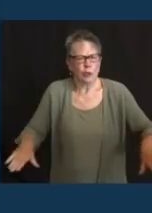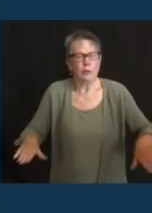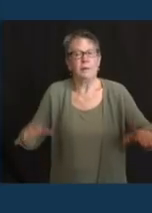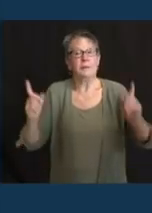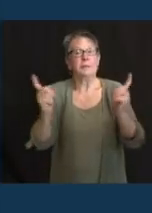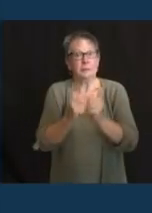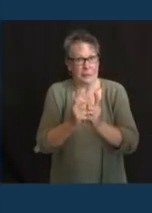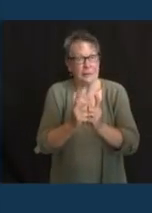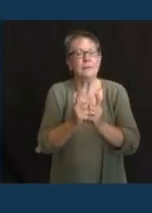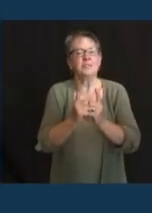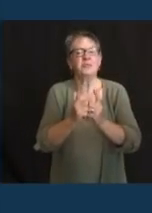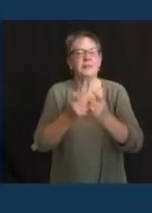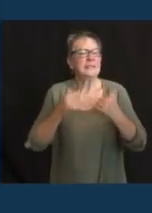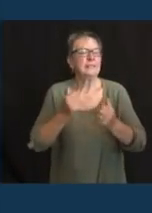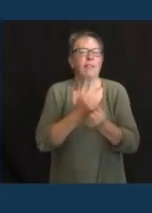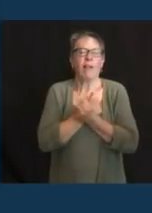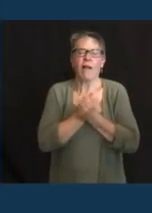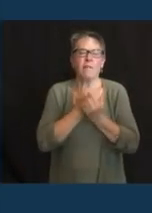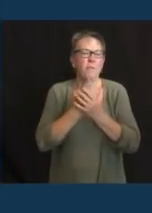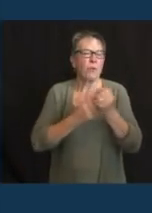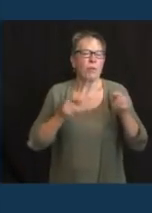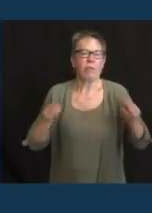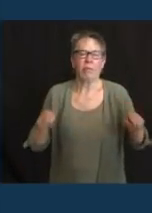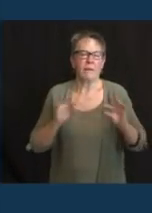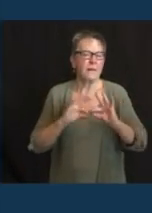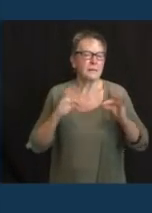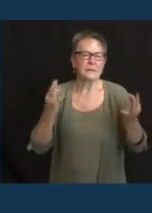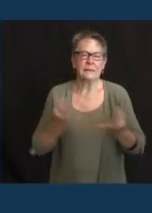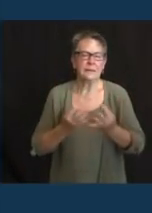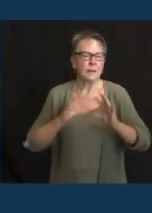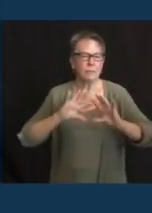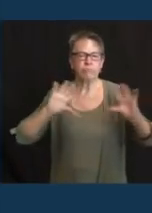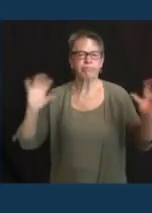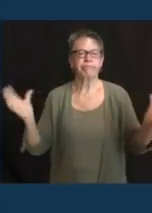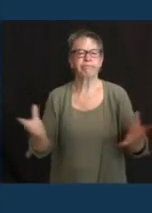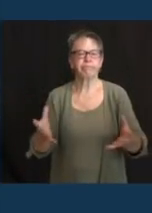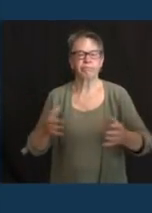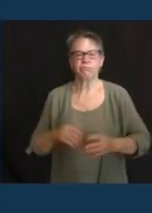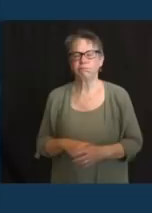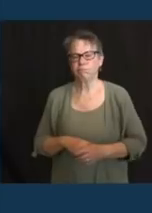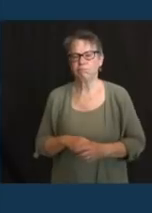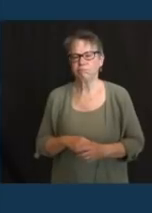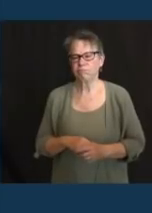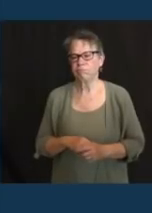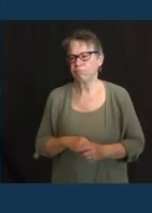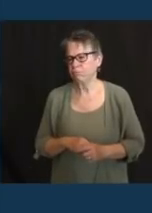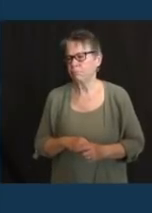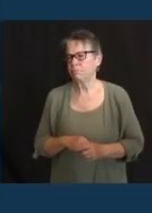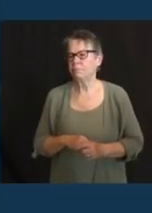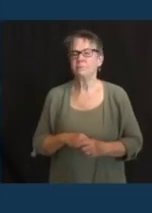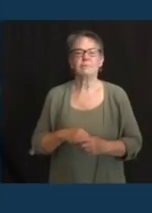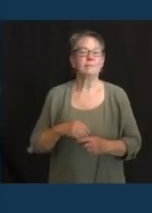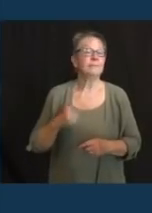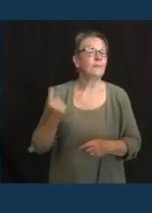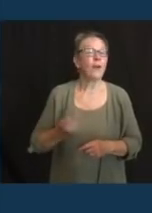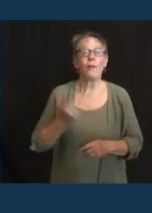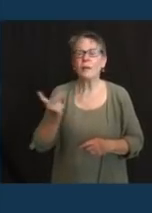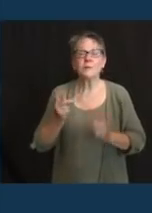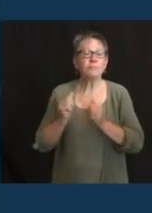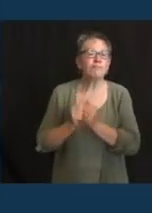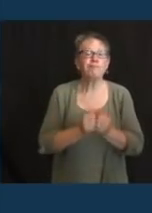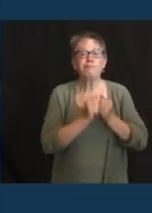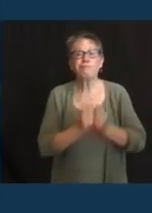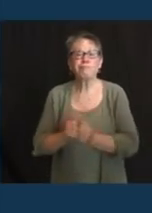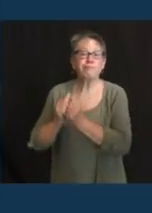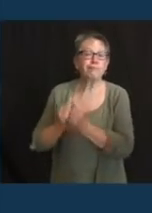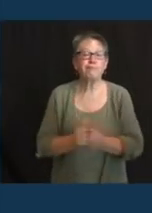by Abby. They were literally holding their hands right through to the final gun, a fact that provides comfort to those they left behind. God